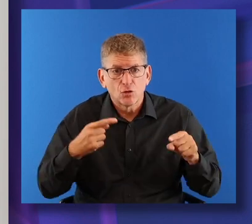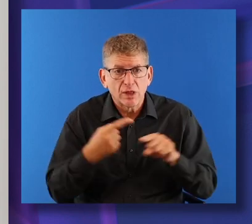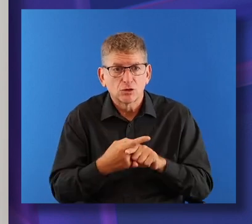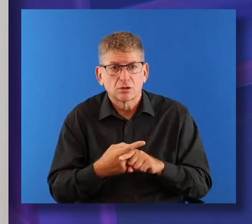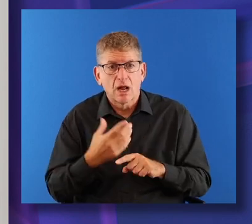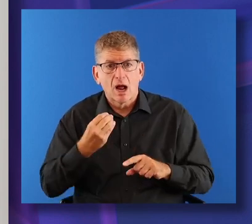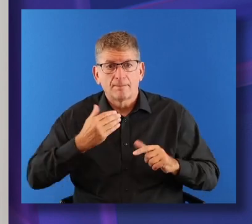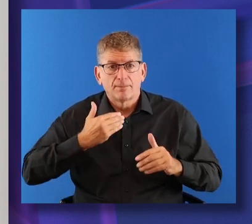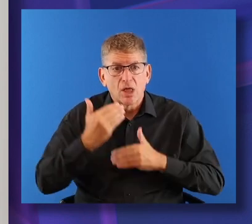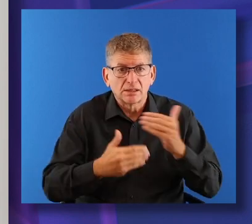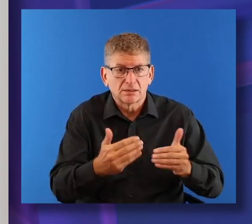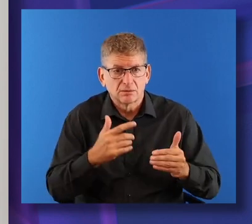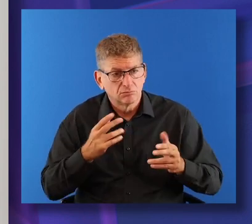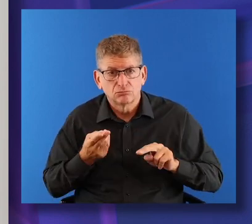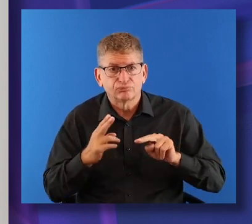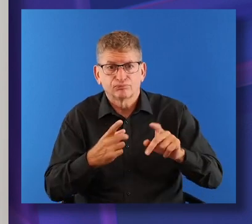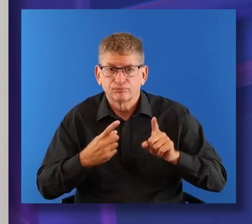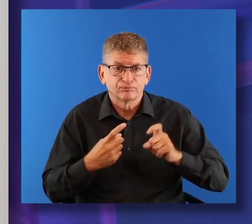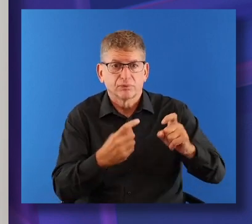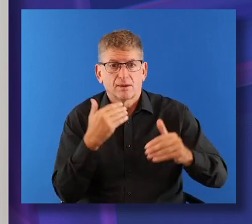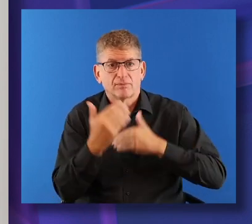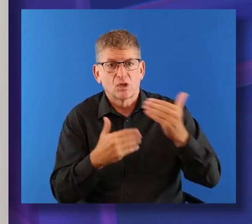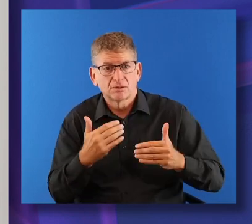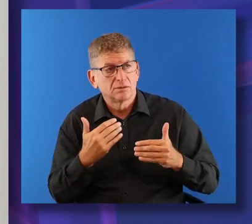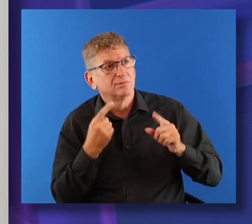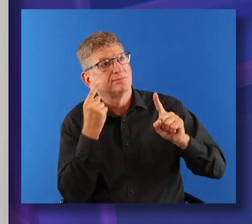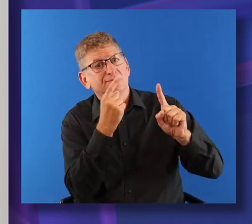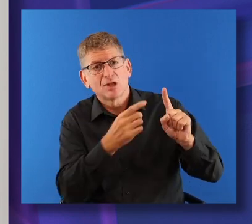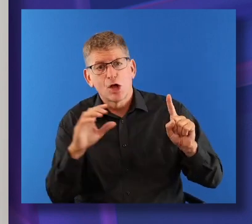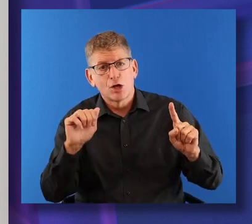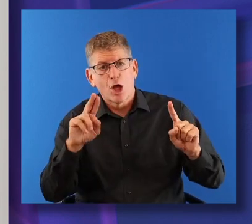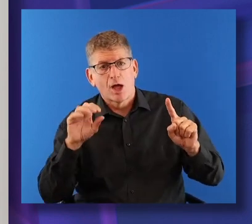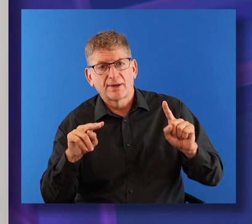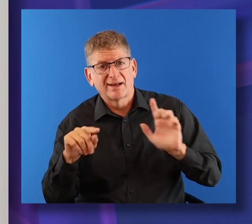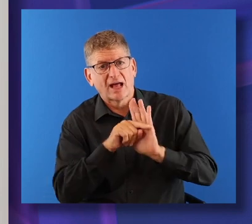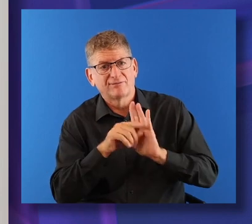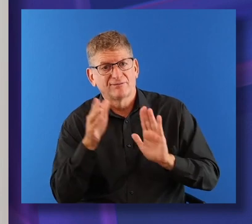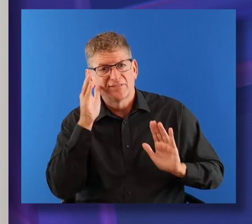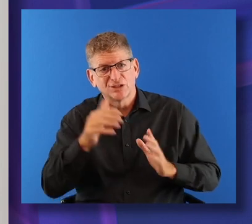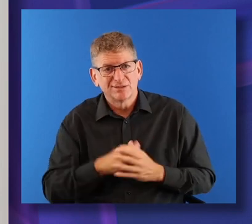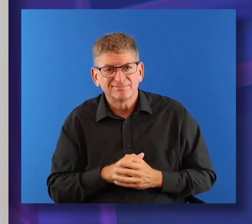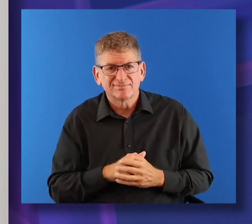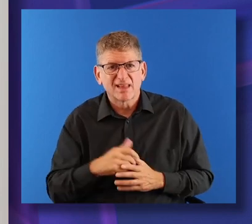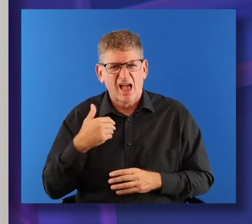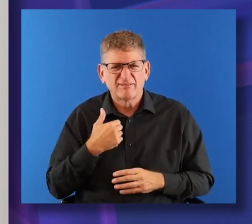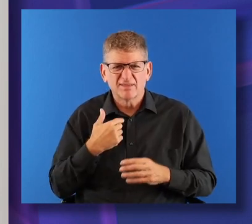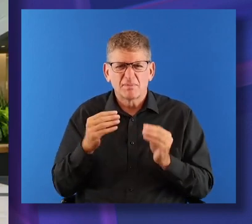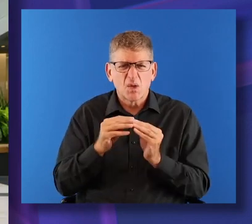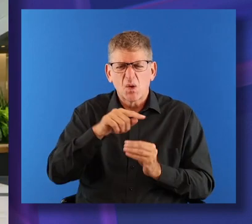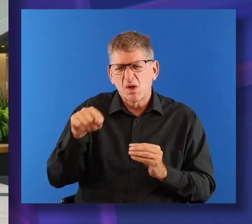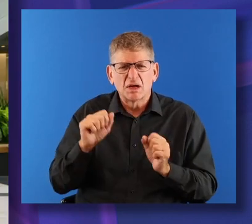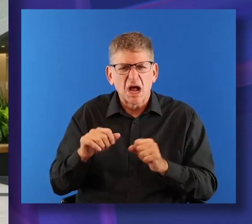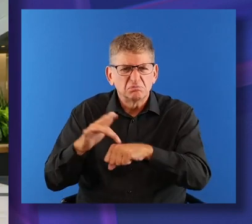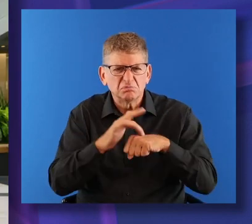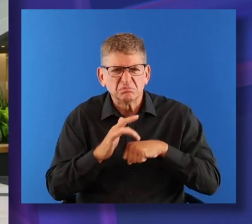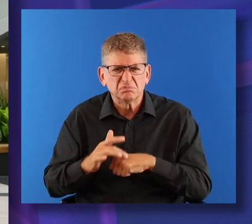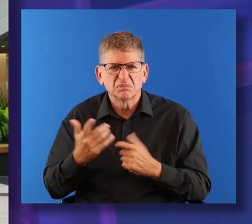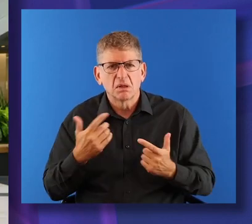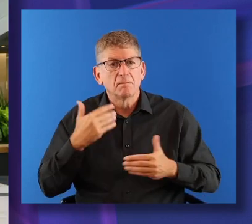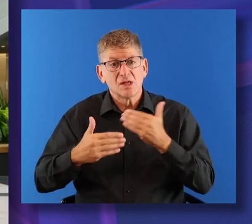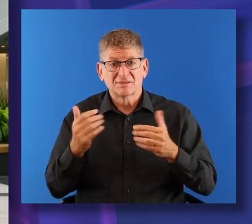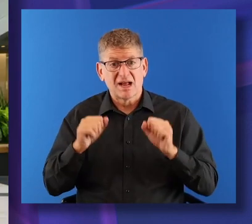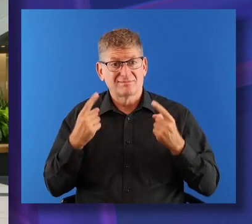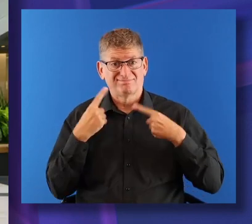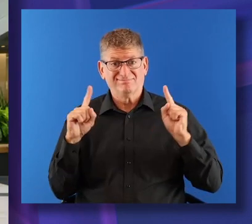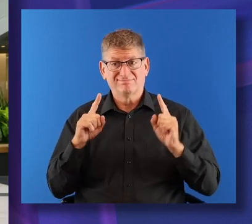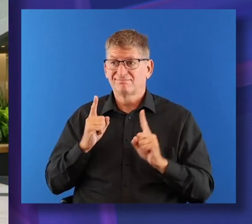to accelerate progress toward a carbon-negative future. There are many more we could cover. The progress we can